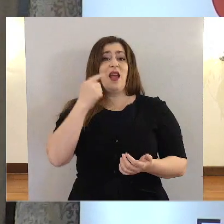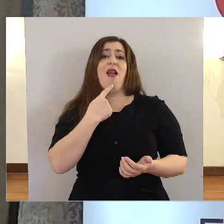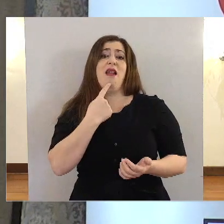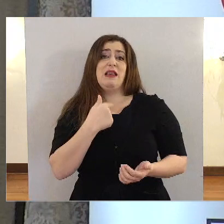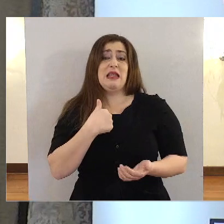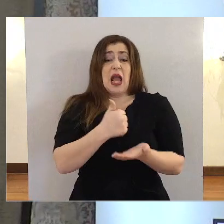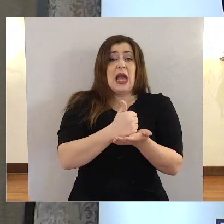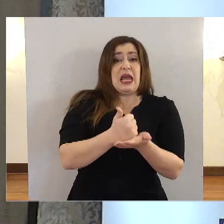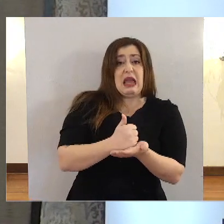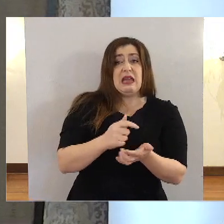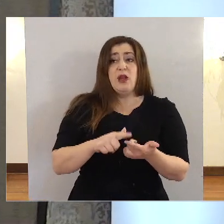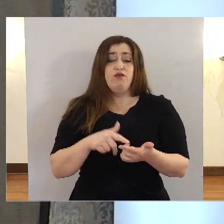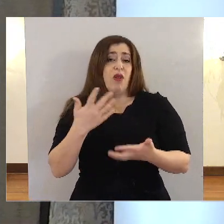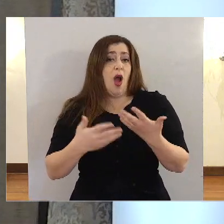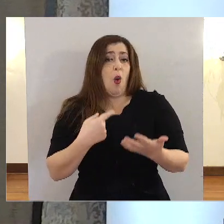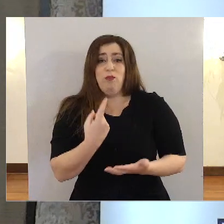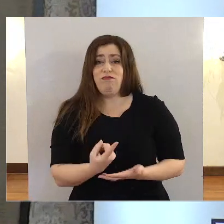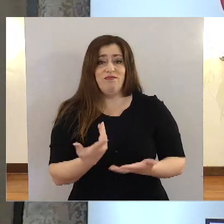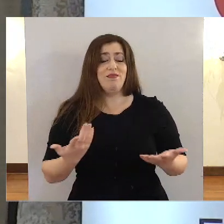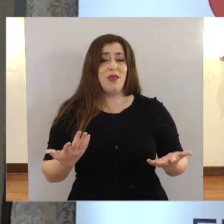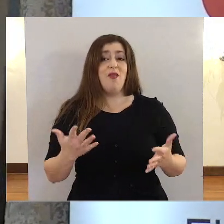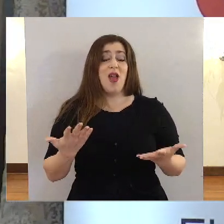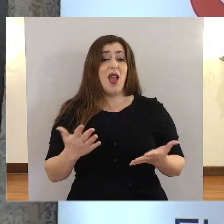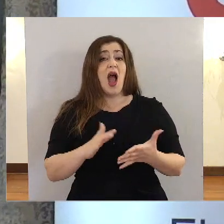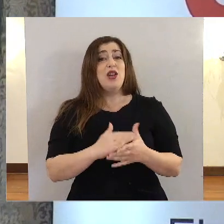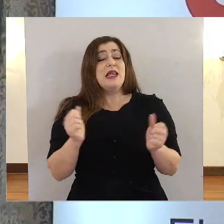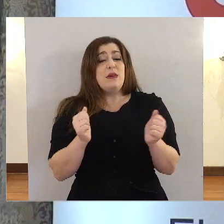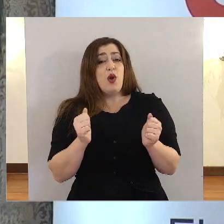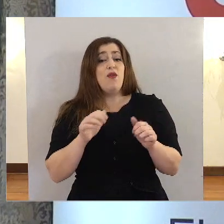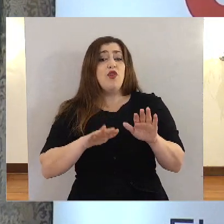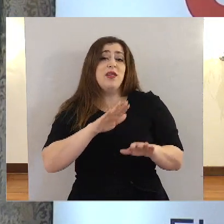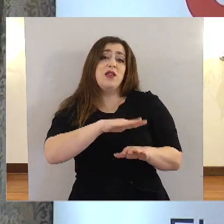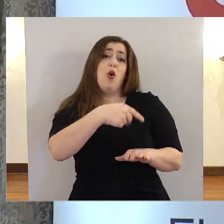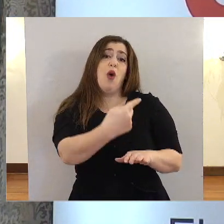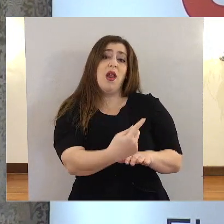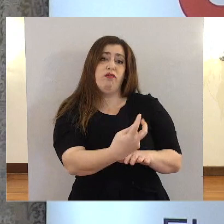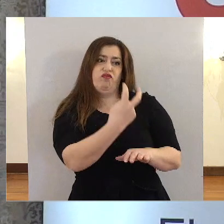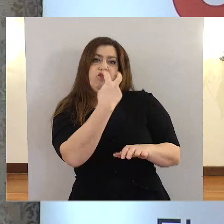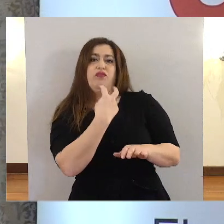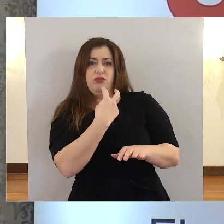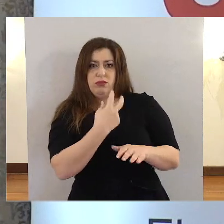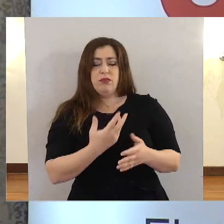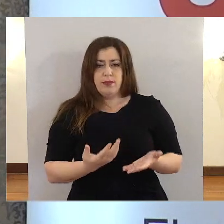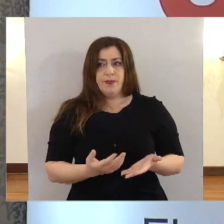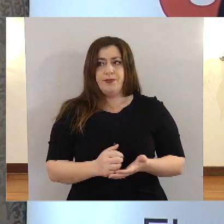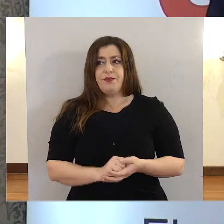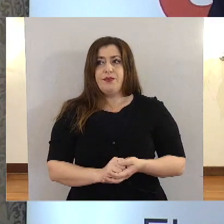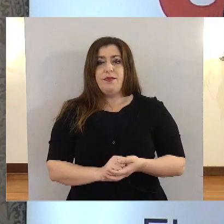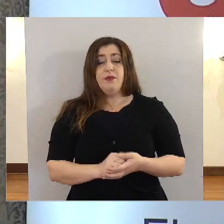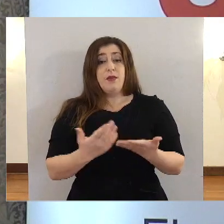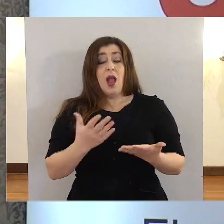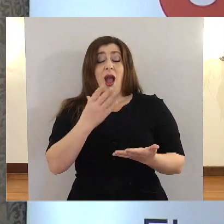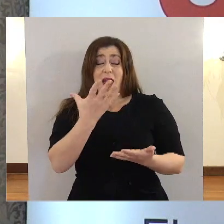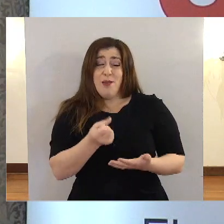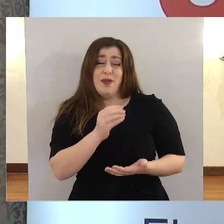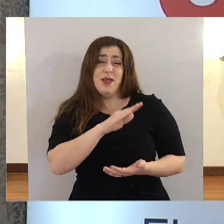there was a survey some 2 years ago, and almost 50% of trans people interviewed said that they're afraid of disclosing, or they're